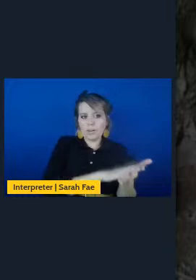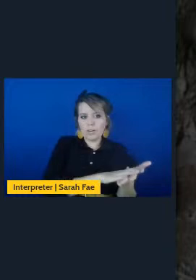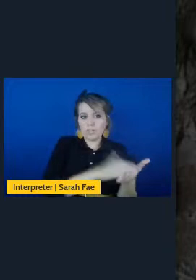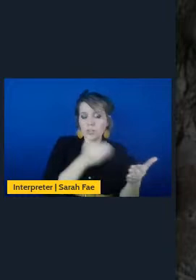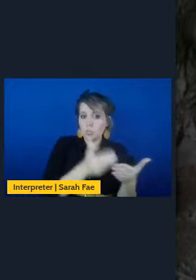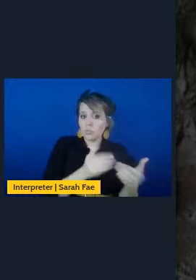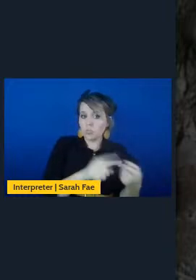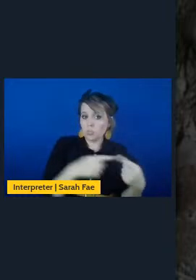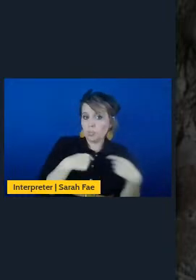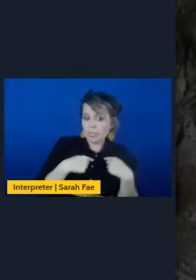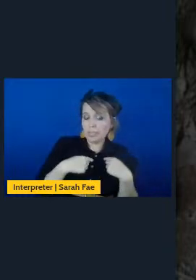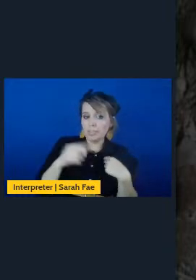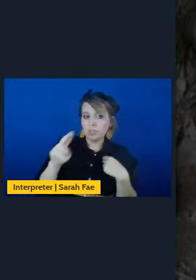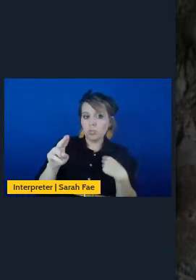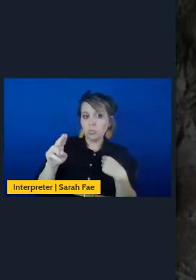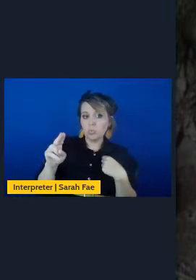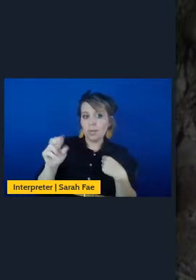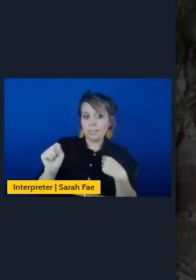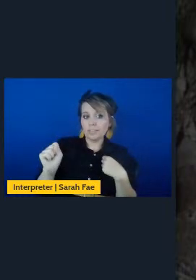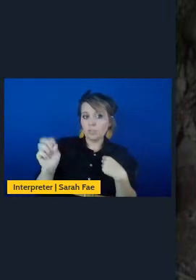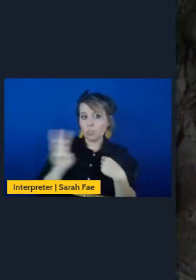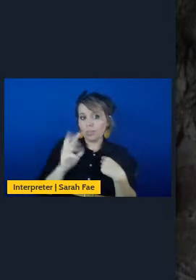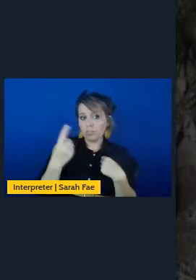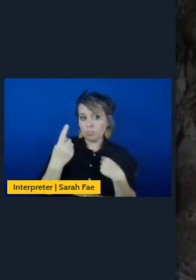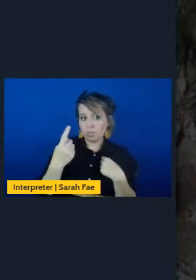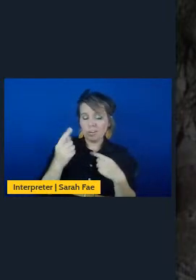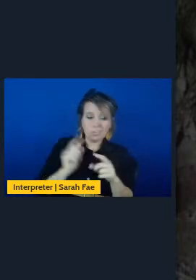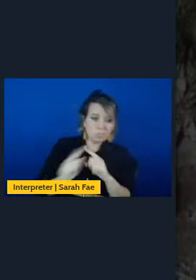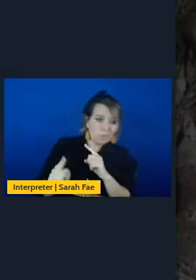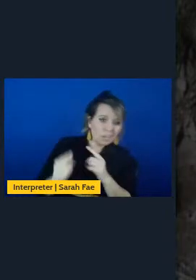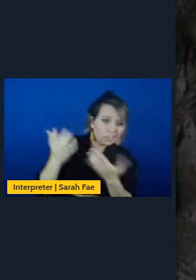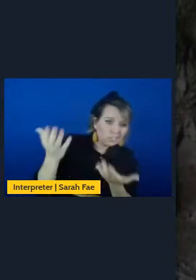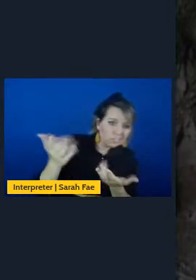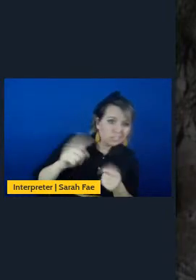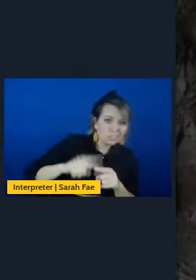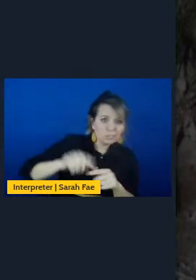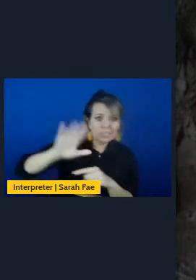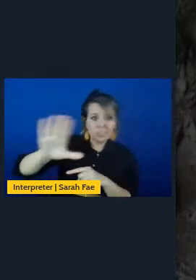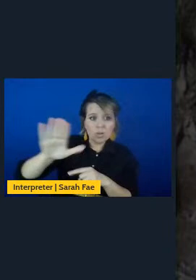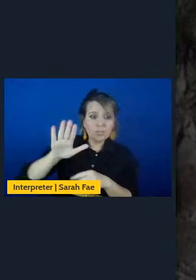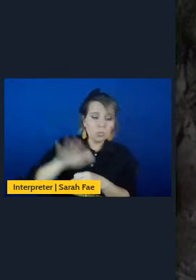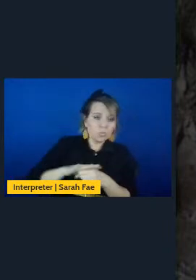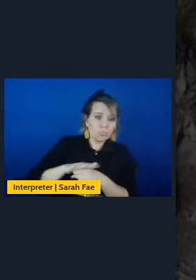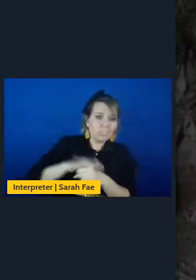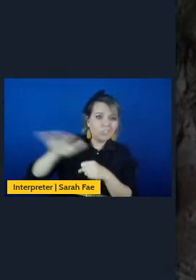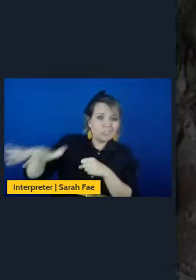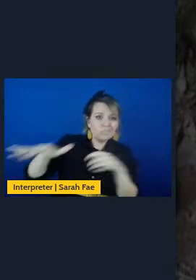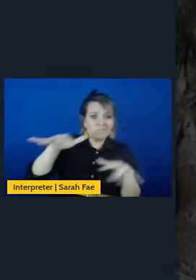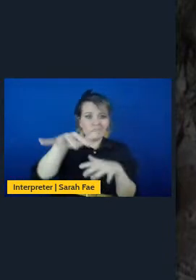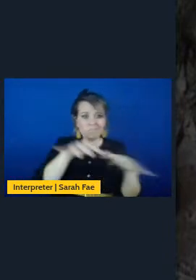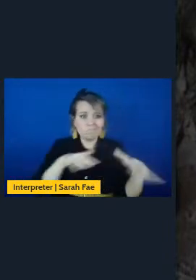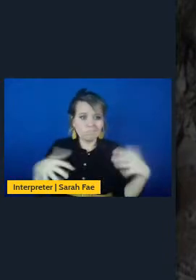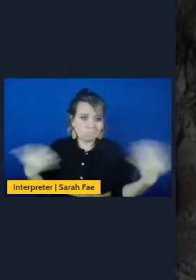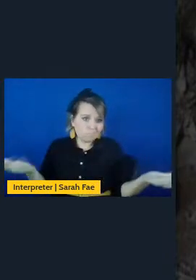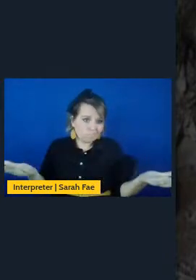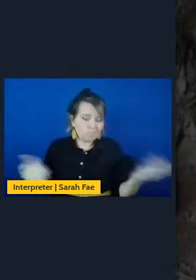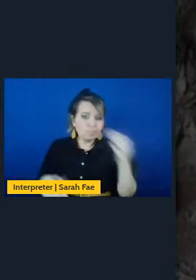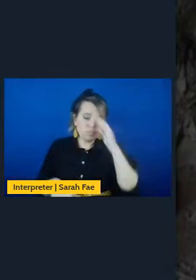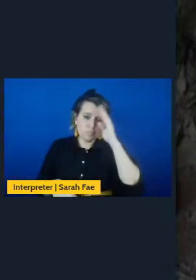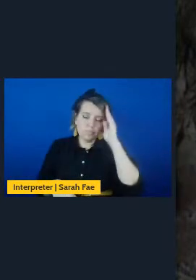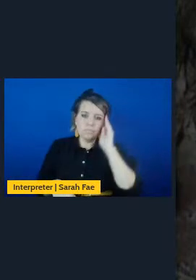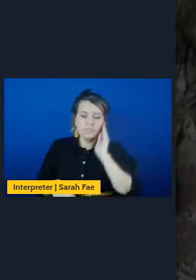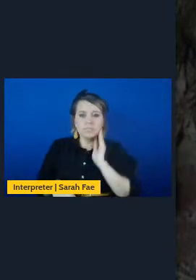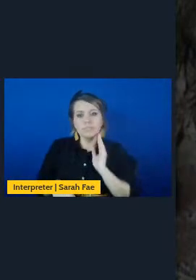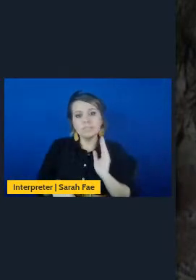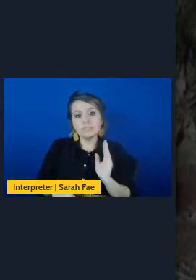me is US West 1, but your mileage may vary based upon your mileage from other regions. It also helps